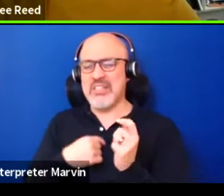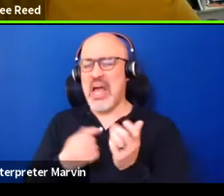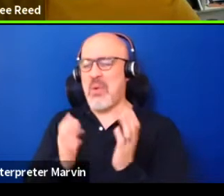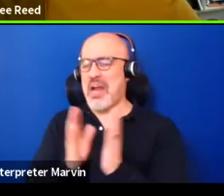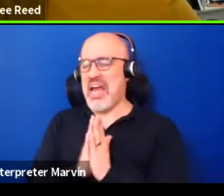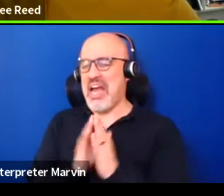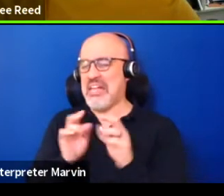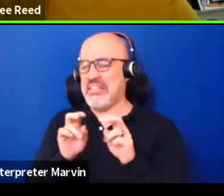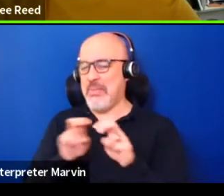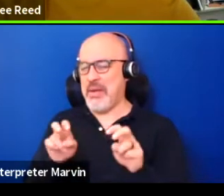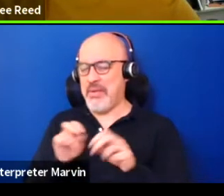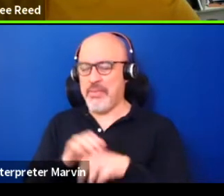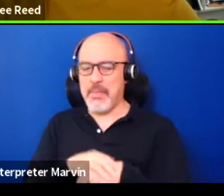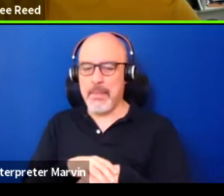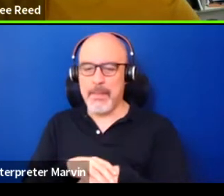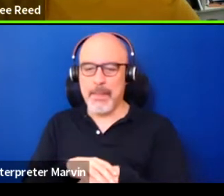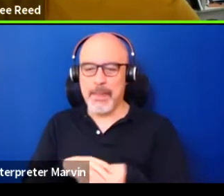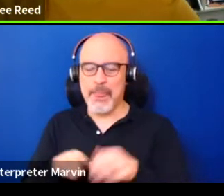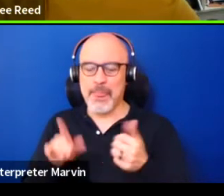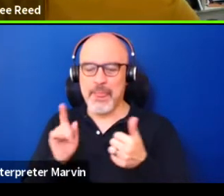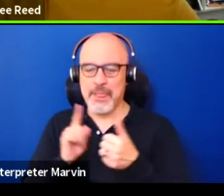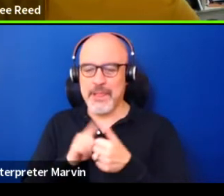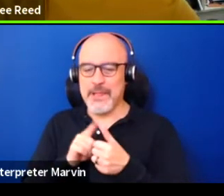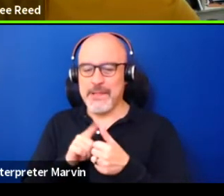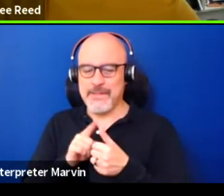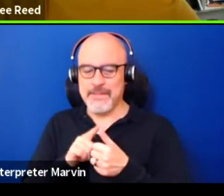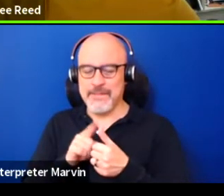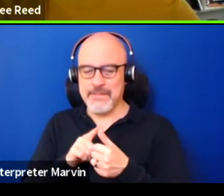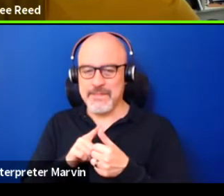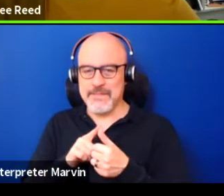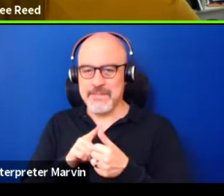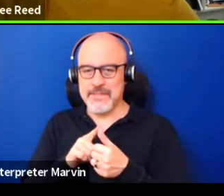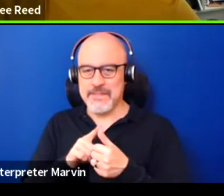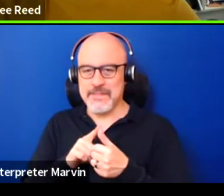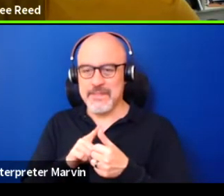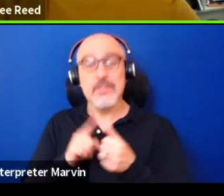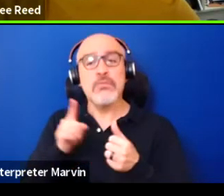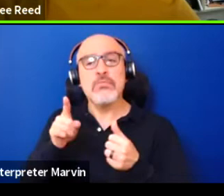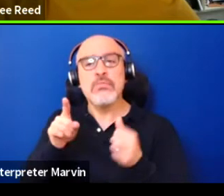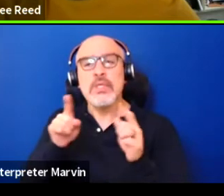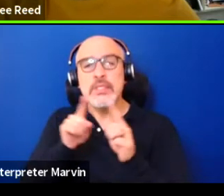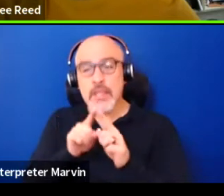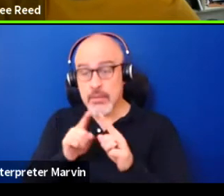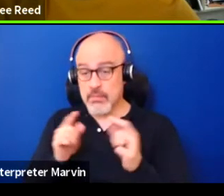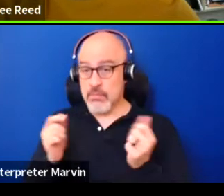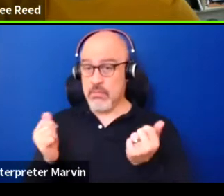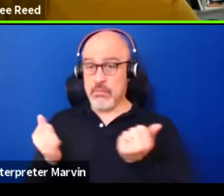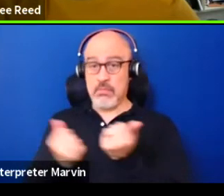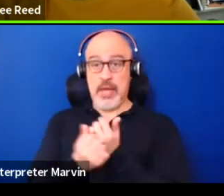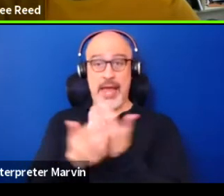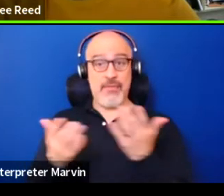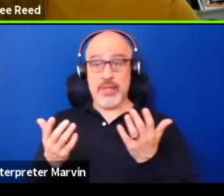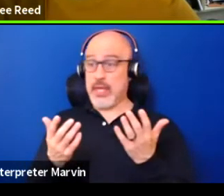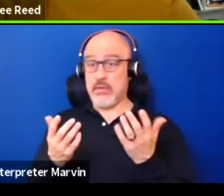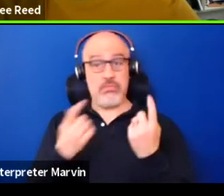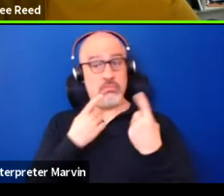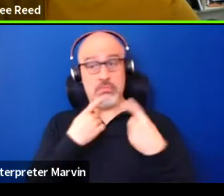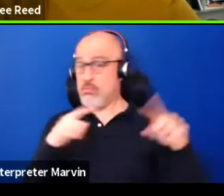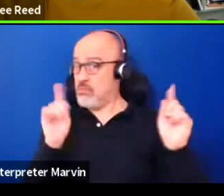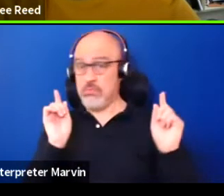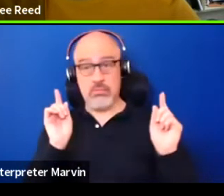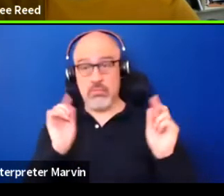room. One is following this thread of everything that's not working and